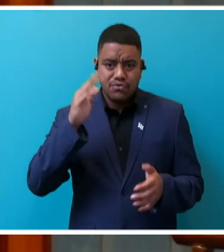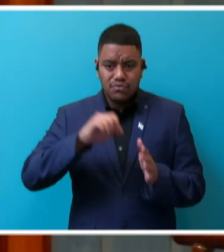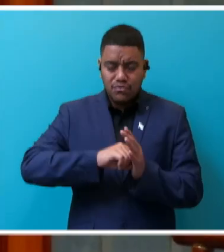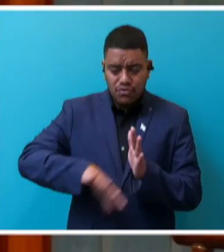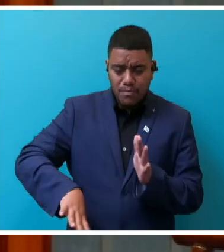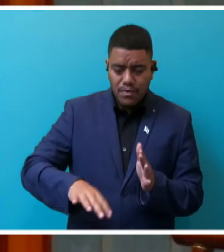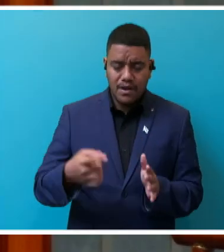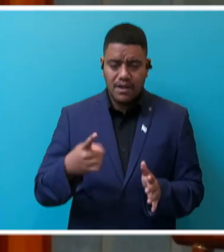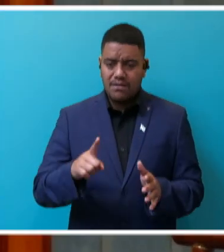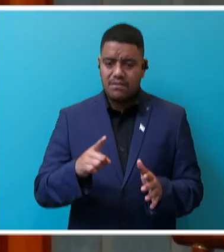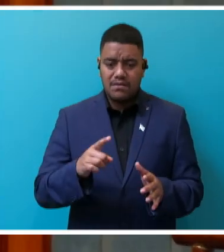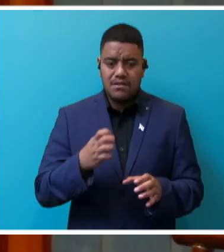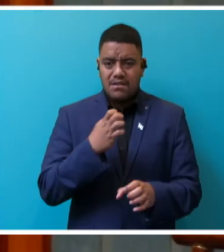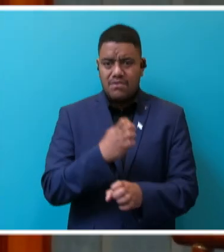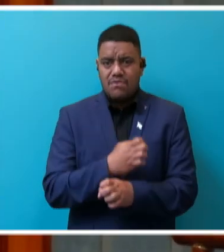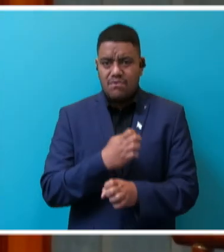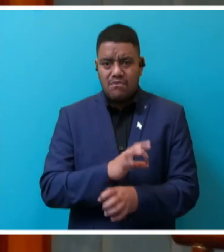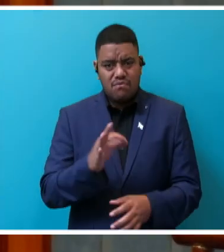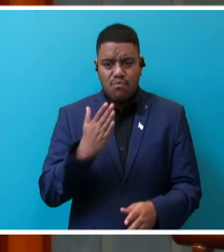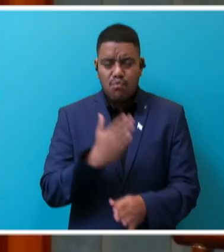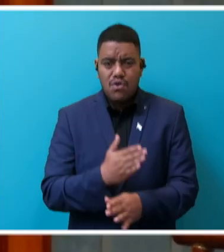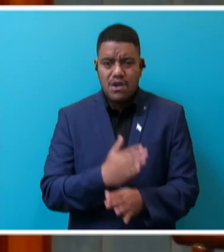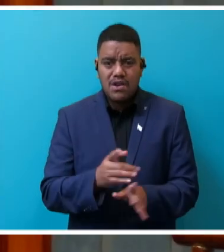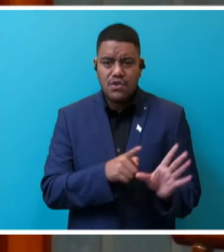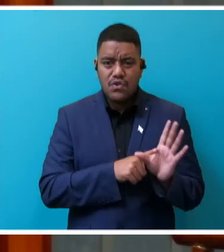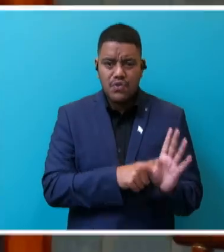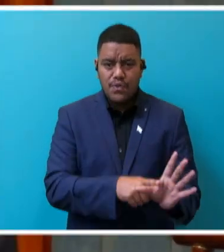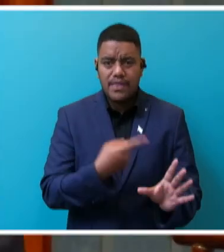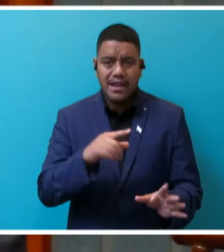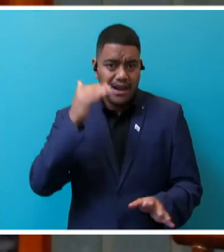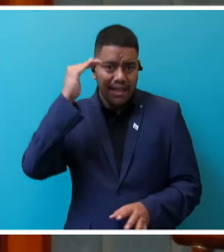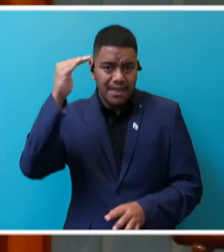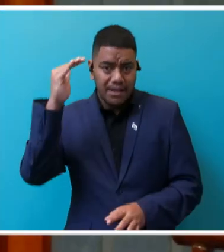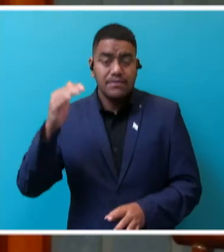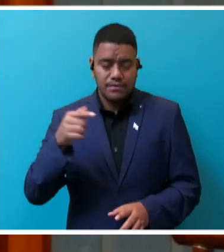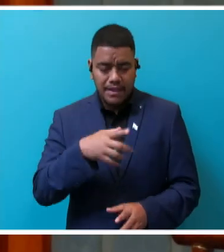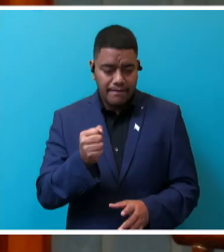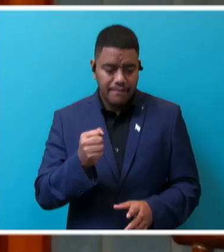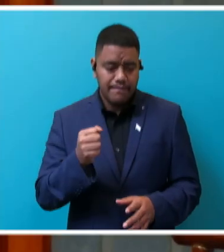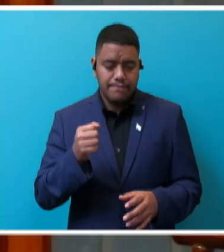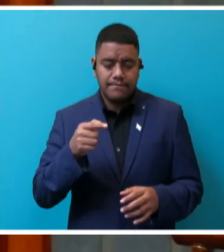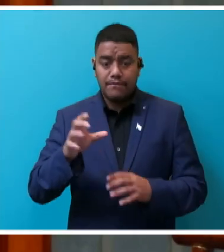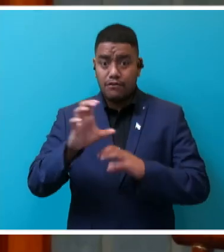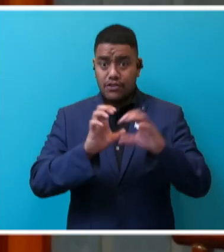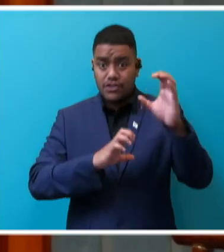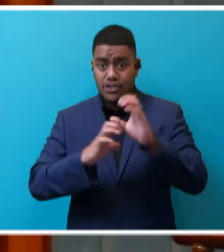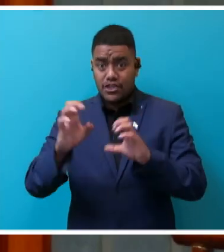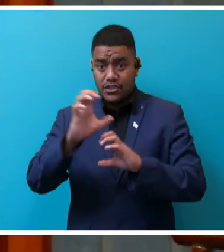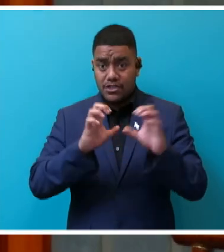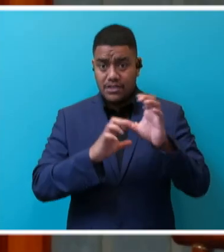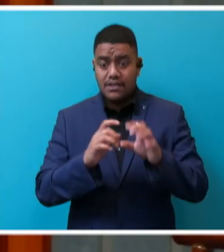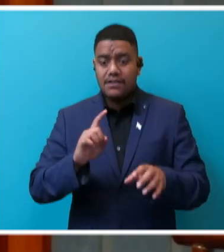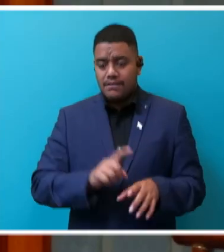unemployed youth, and adults, providing short-term competency-based training in areas such as construction,